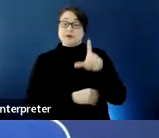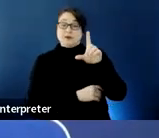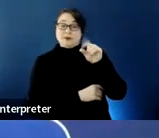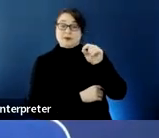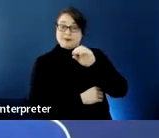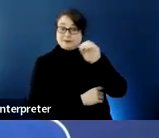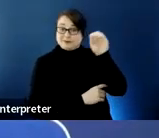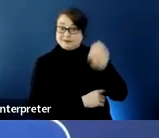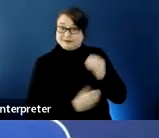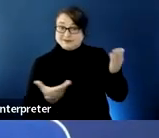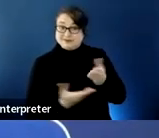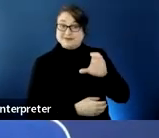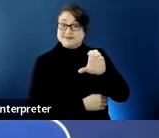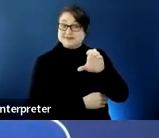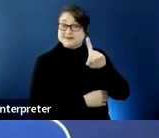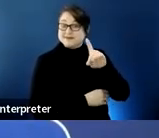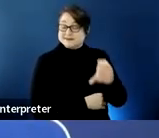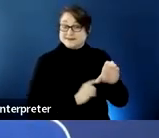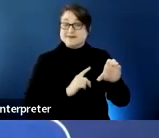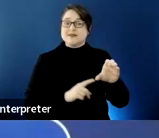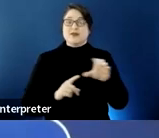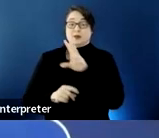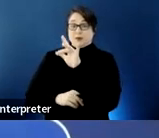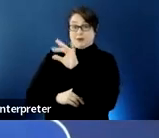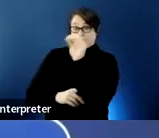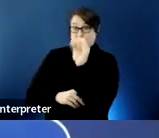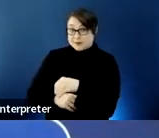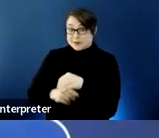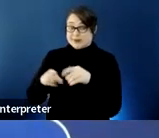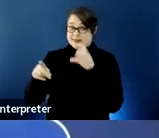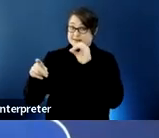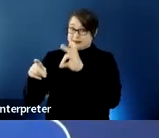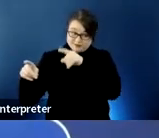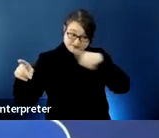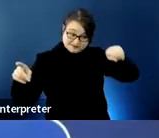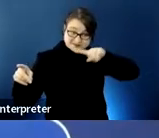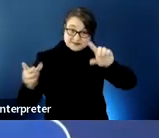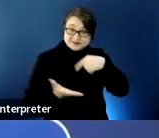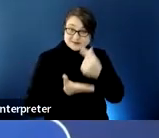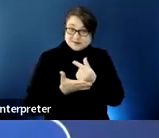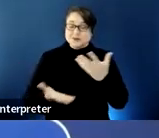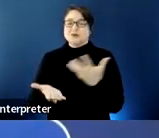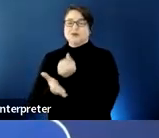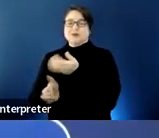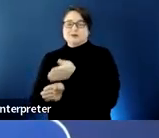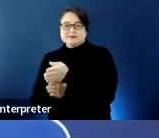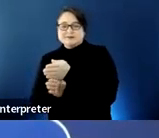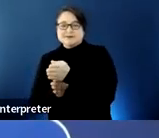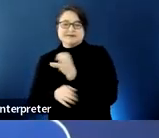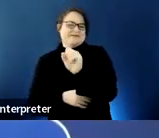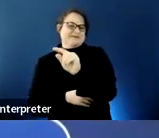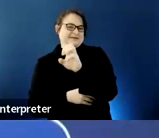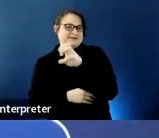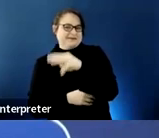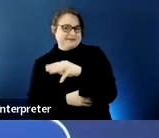25% of those graduates earn degrees in STEM disciplines of science, technology, engineering, and math. Many of our CDC